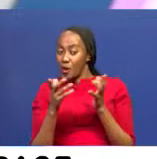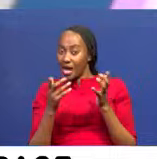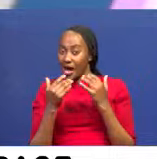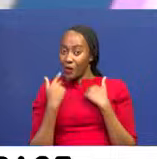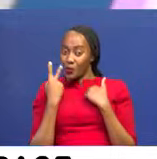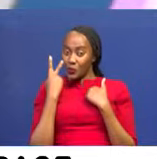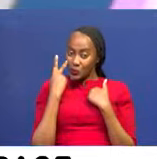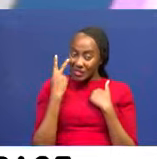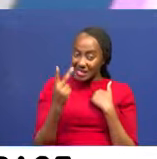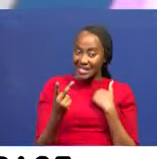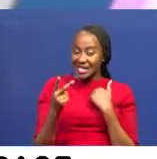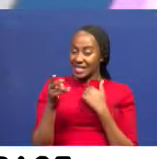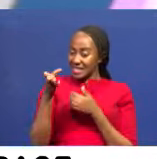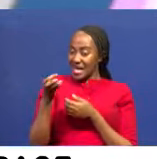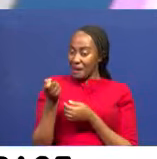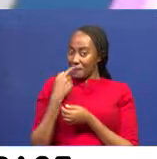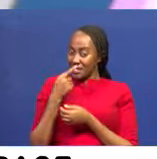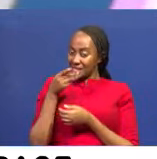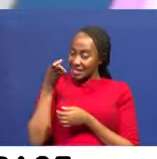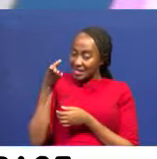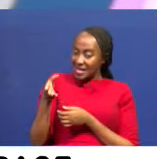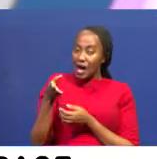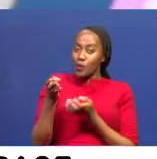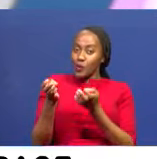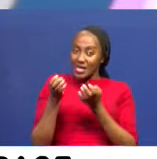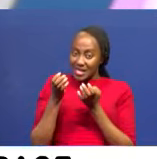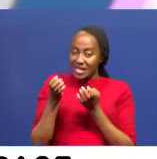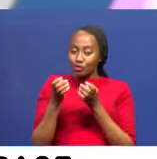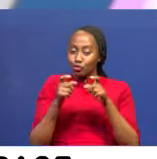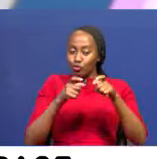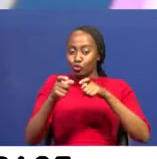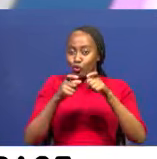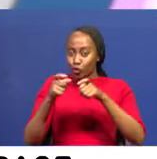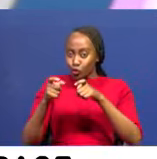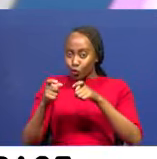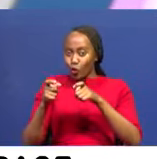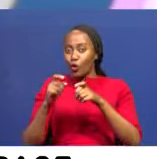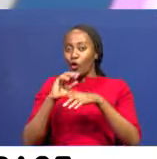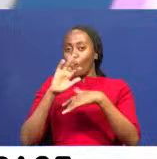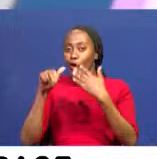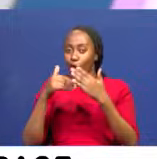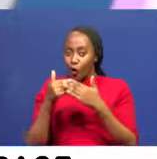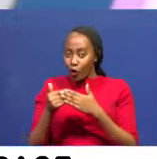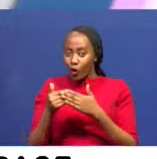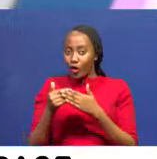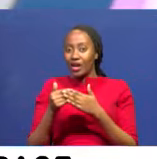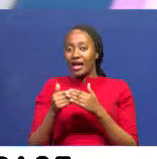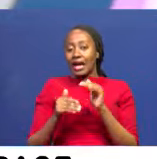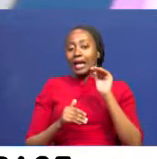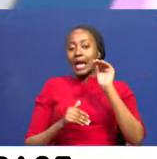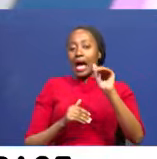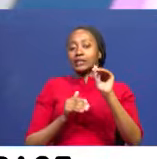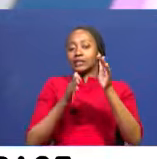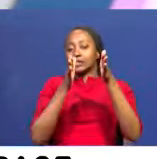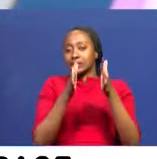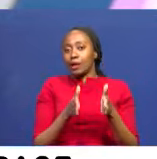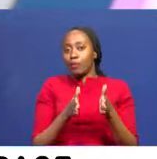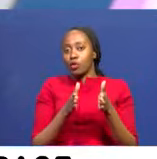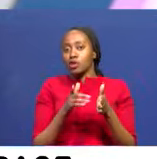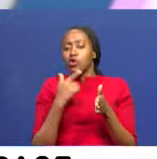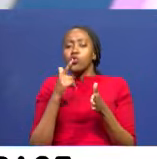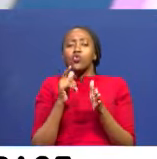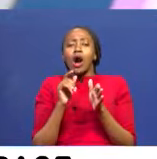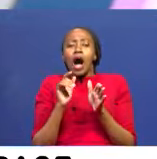need to start putting in a few measures to make sure that patients even can refer. They can ask somebody, how do I